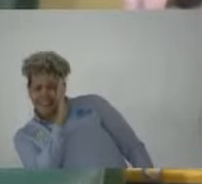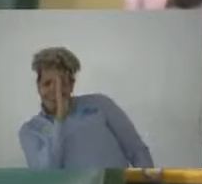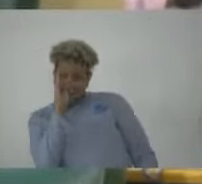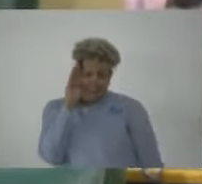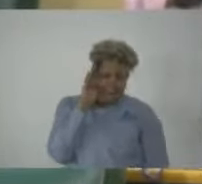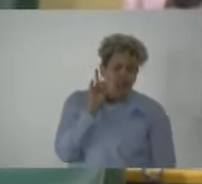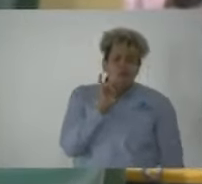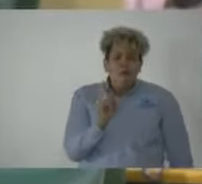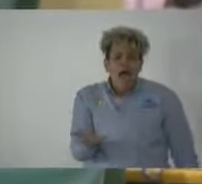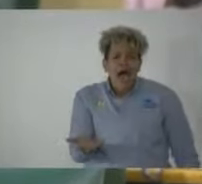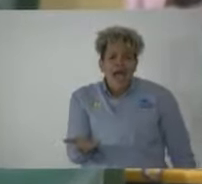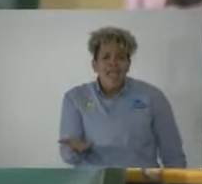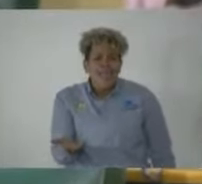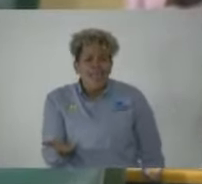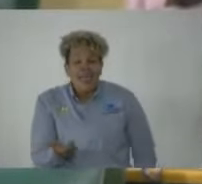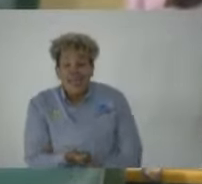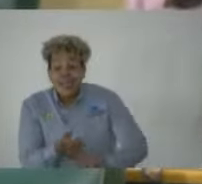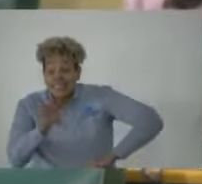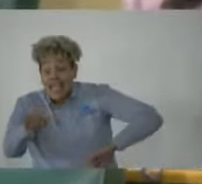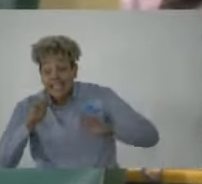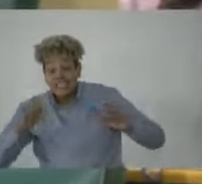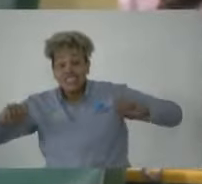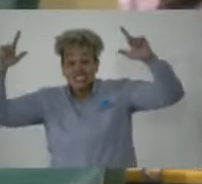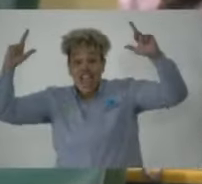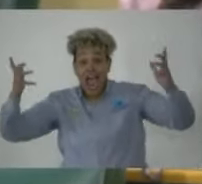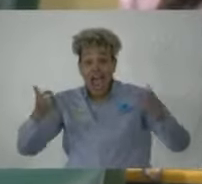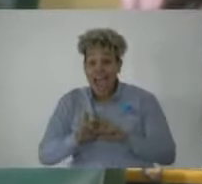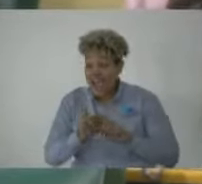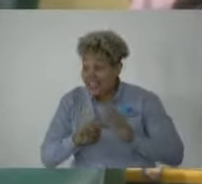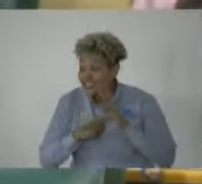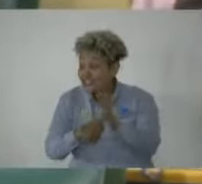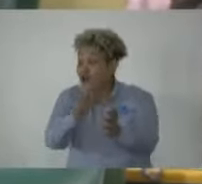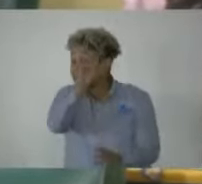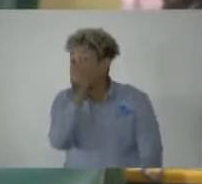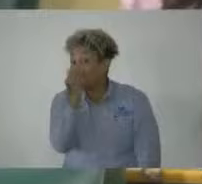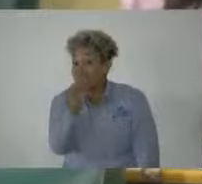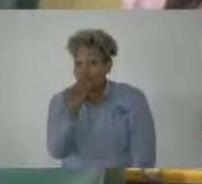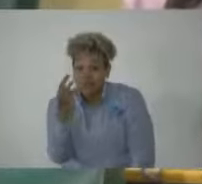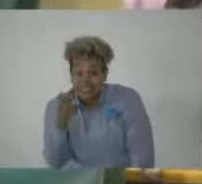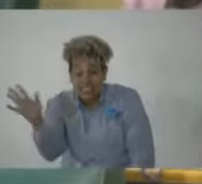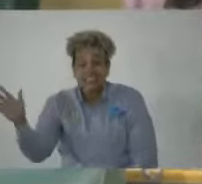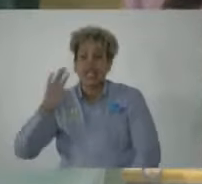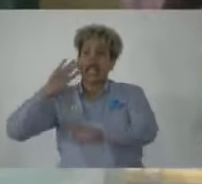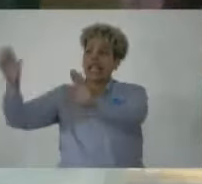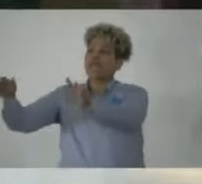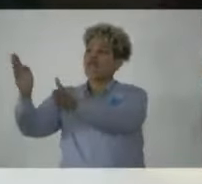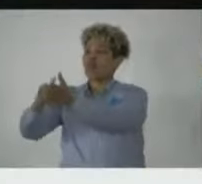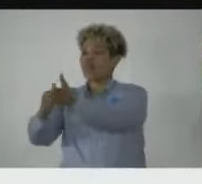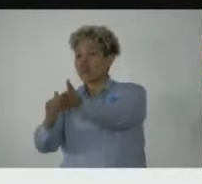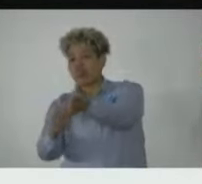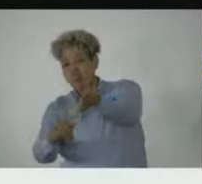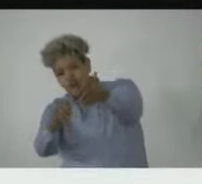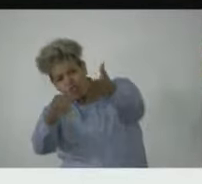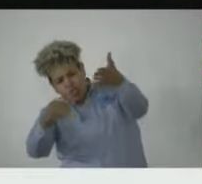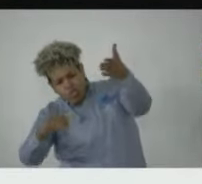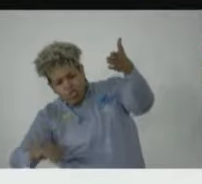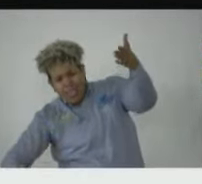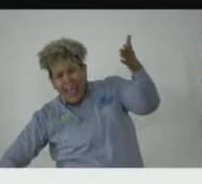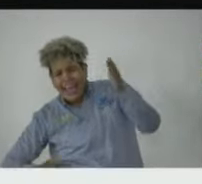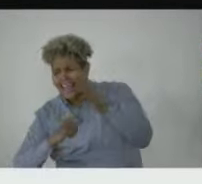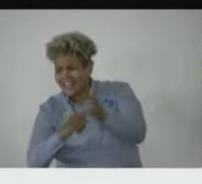Peekaboo. That's a chart there. And show 2015, 16, leave out all of the other years, and he's